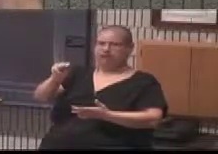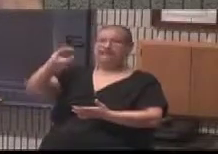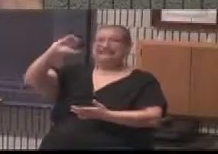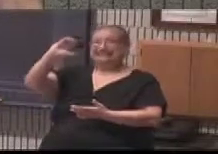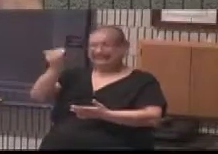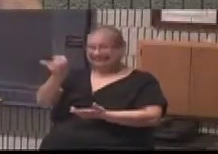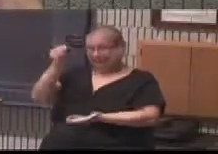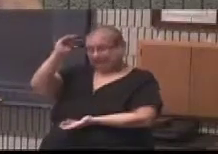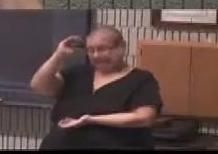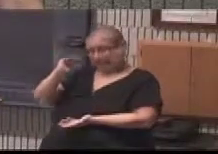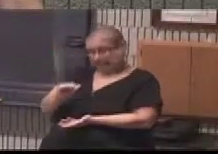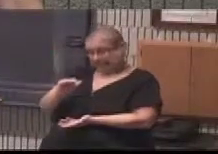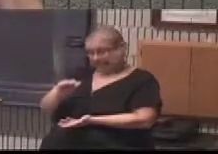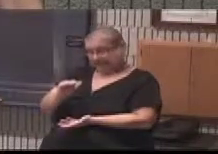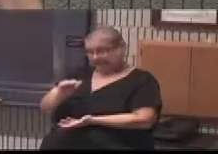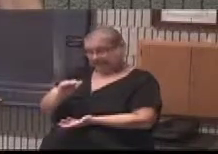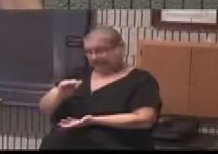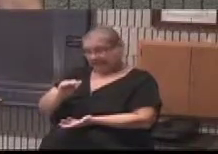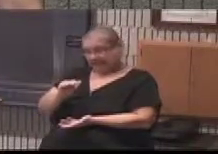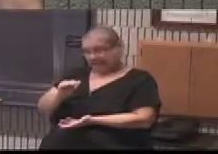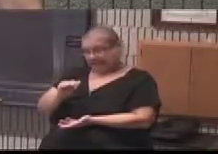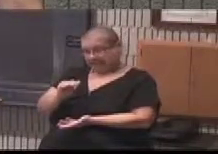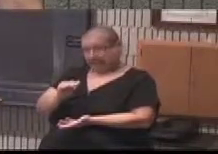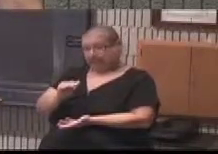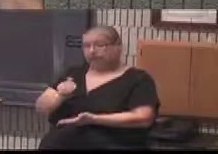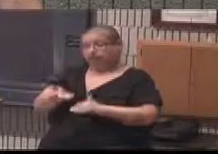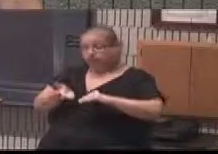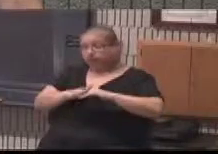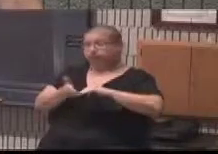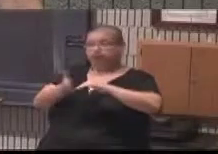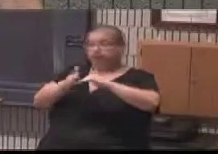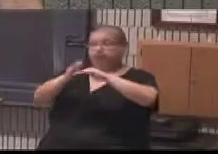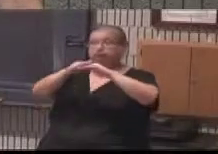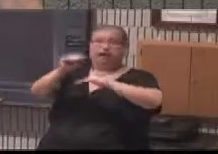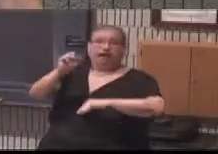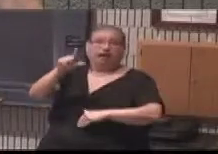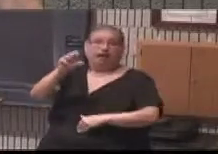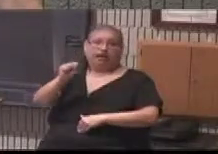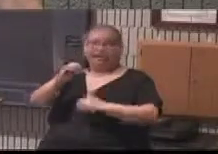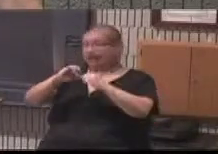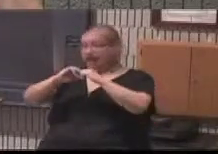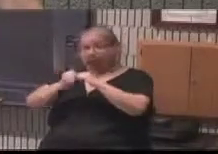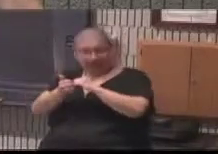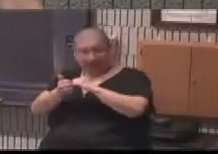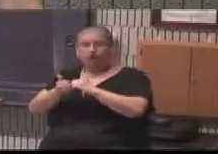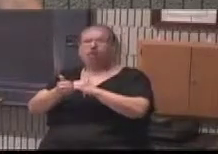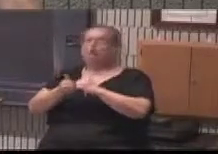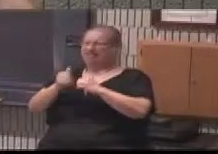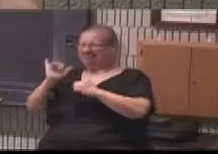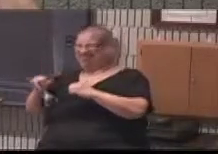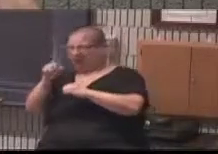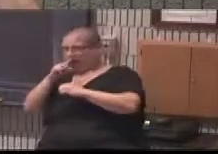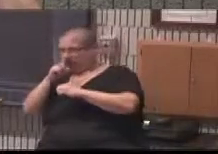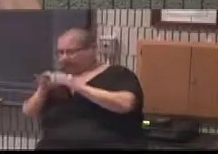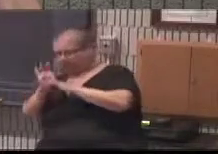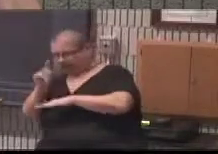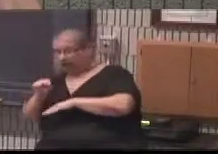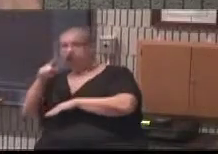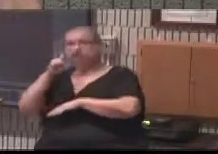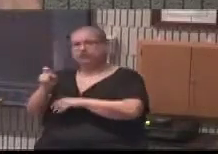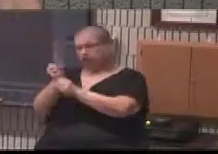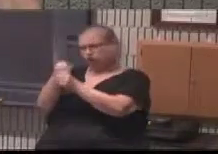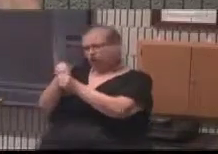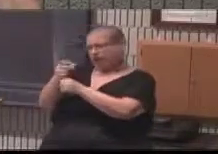decrease the progression of symptoms in the mouse model by creating a protein that was protective to the